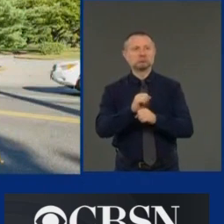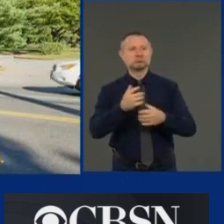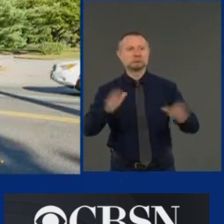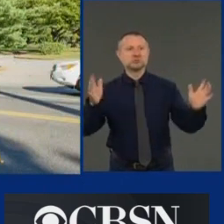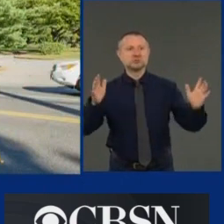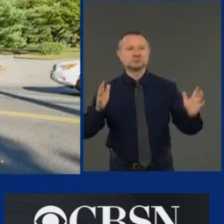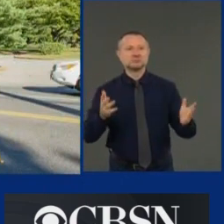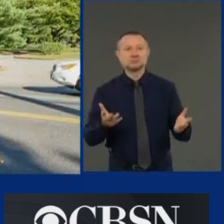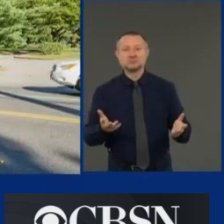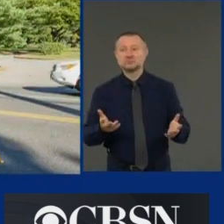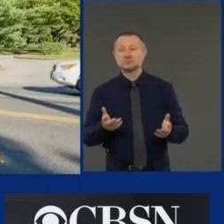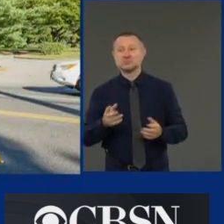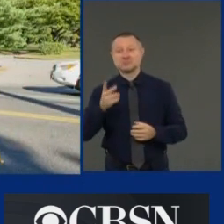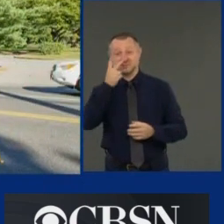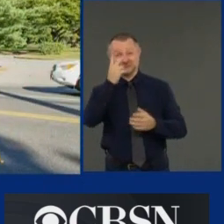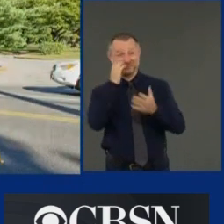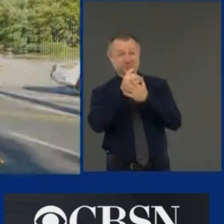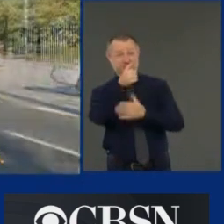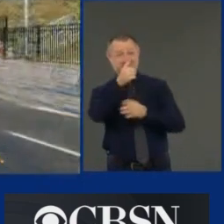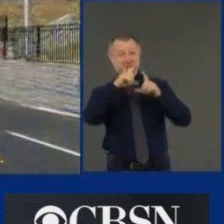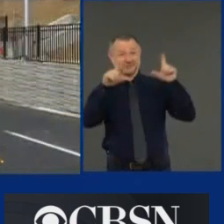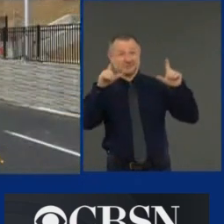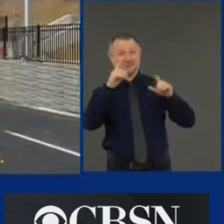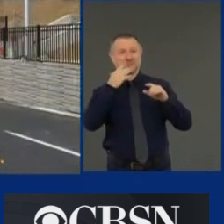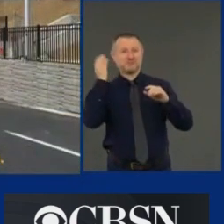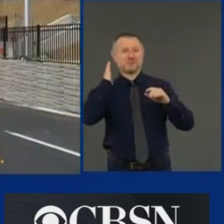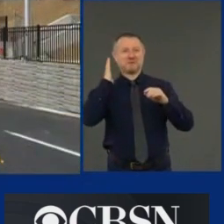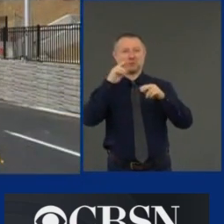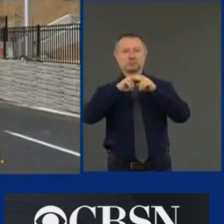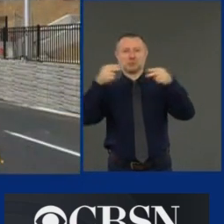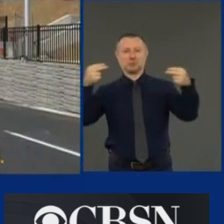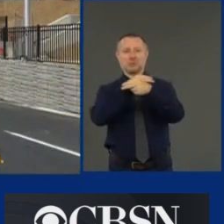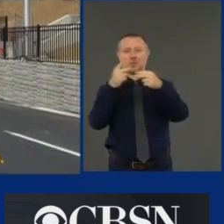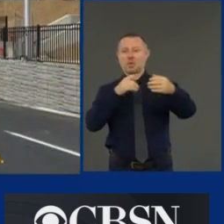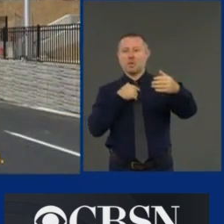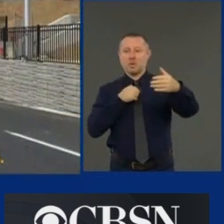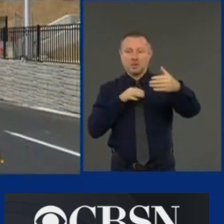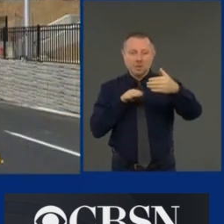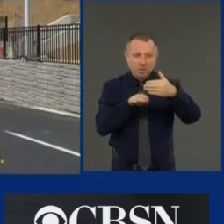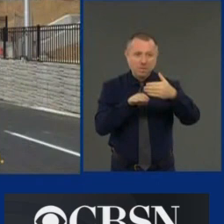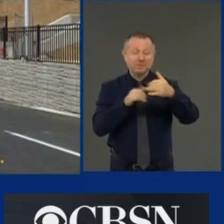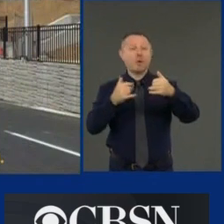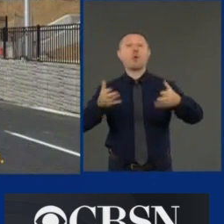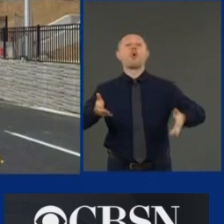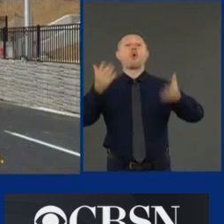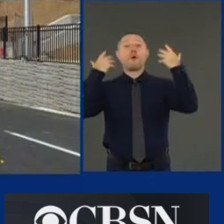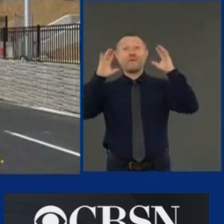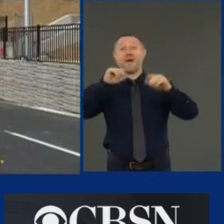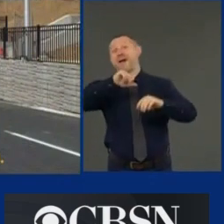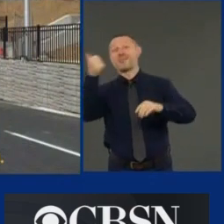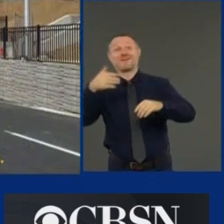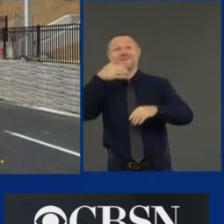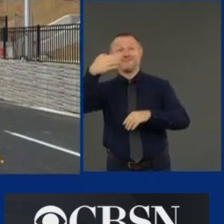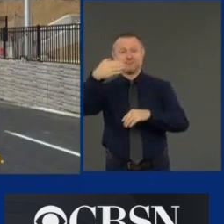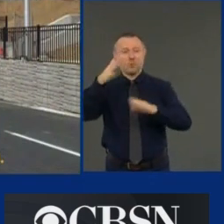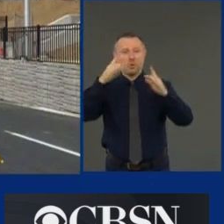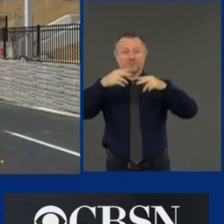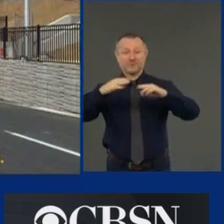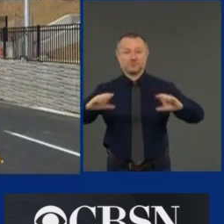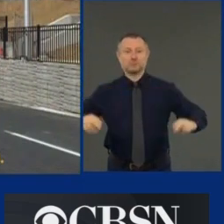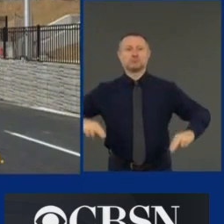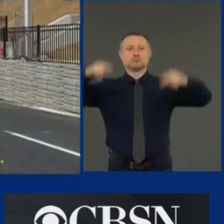like before, like so many other grade crossings. And this is it afterwards. So well